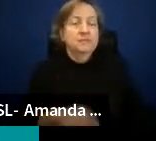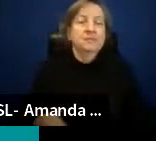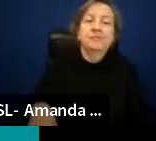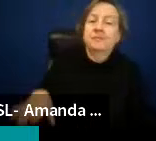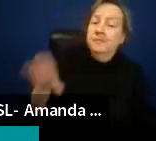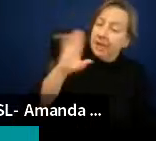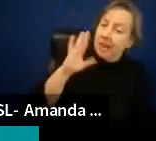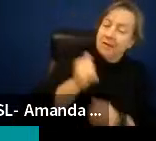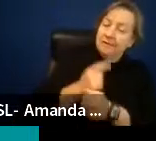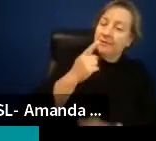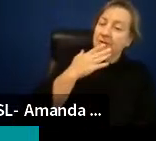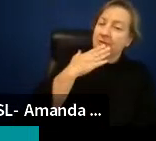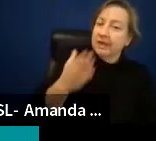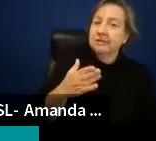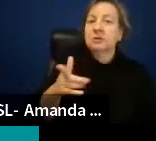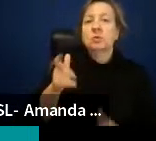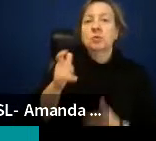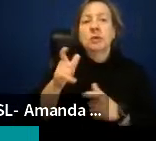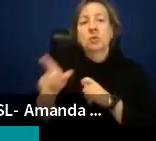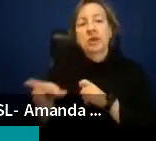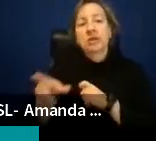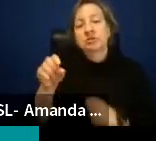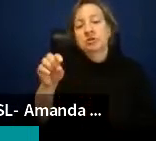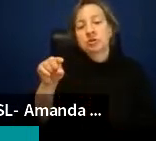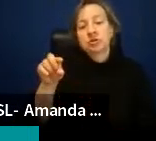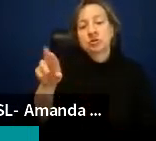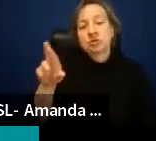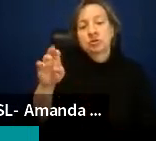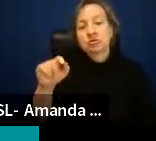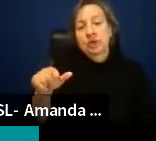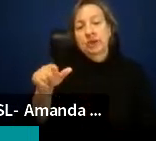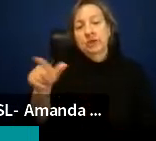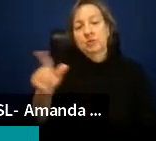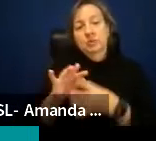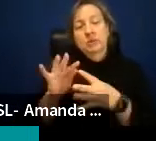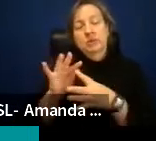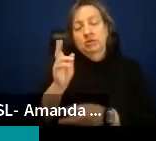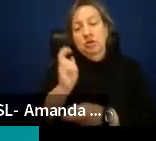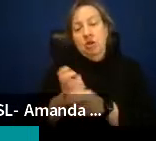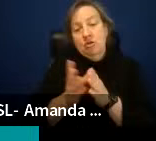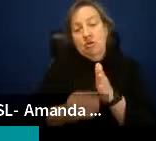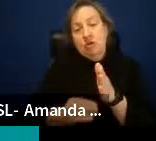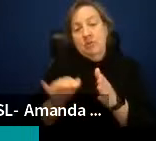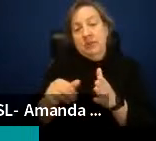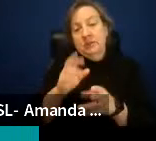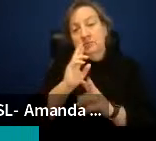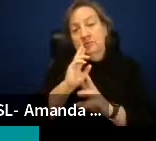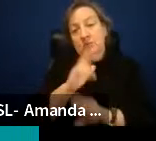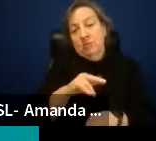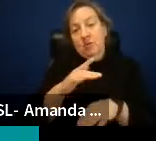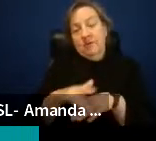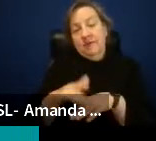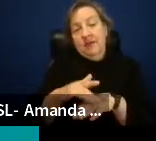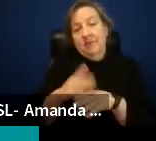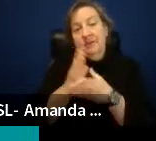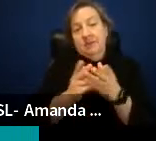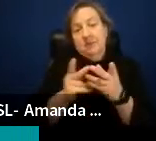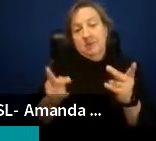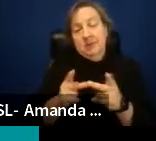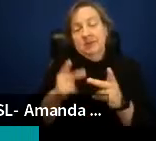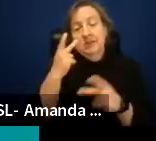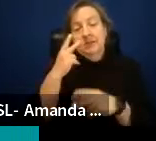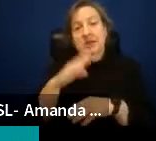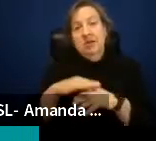Hi, everybody. Thanks. Quick question, Greg. You mentioned that there were hard copies of these reports available in certain locations. I saw that on the